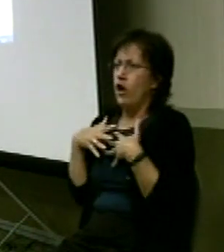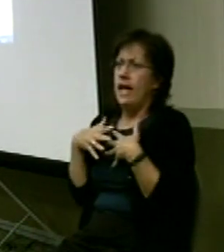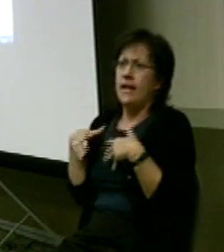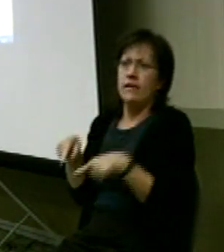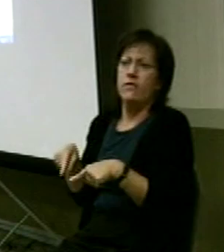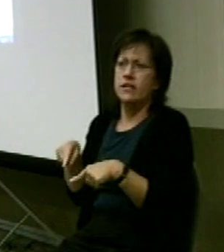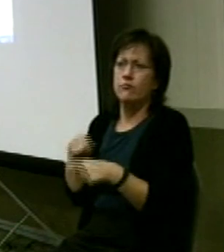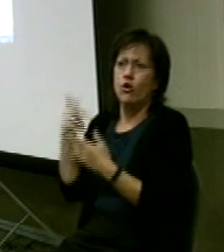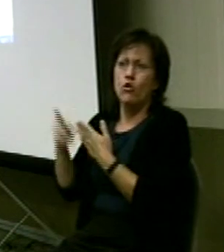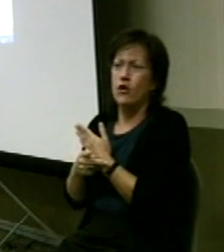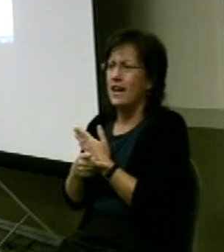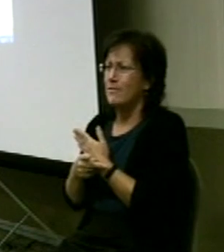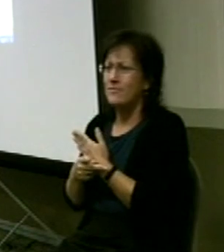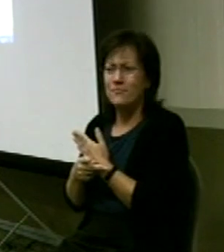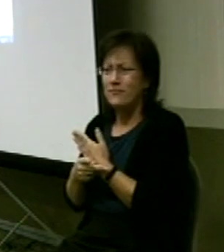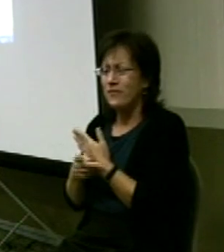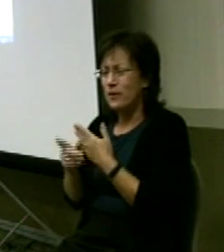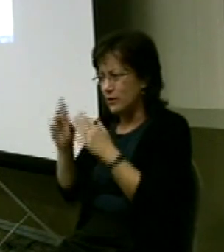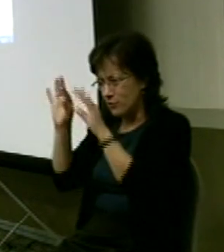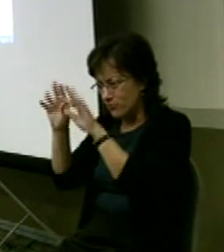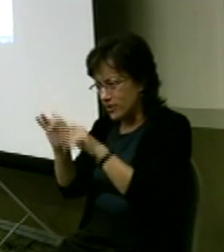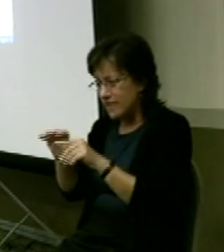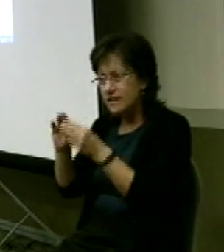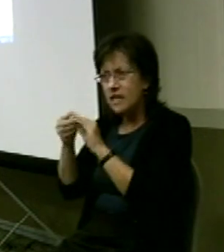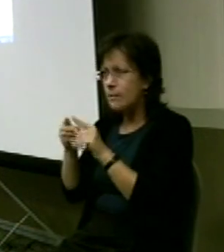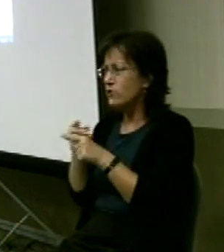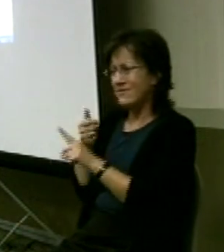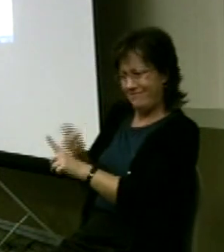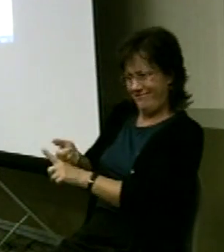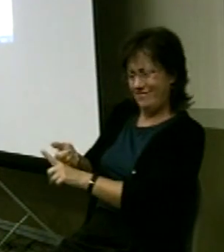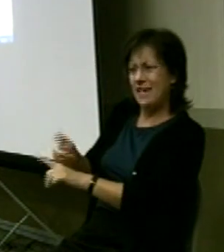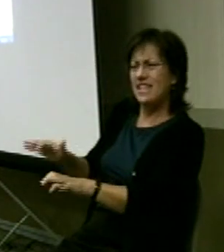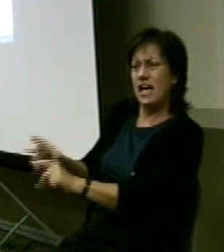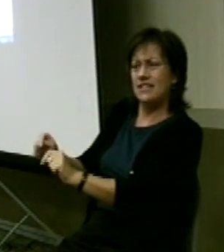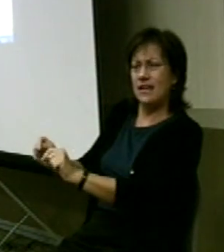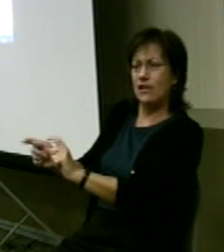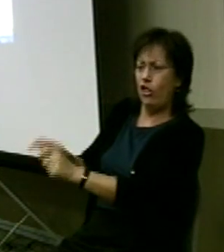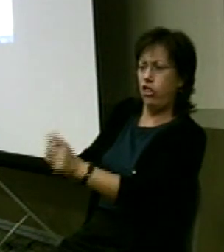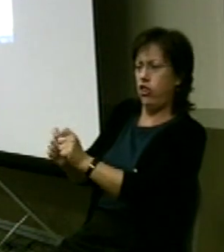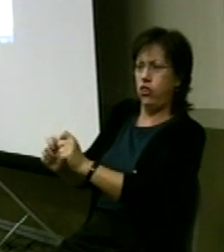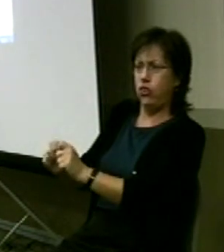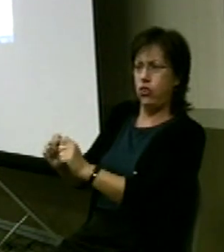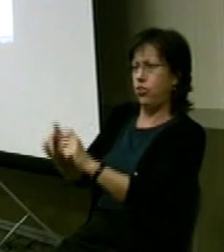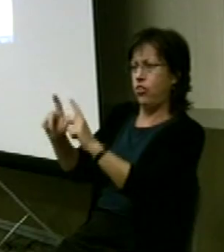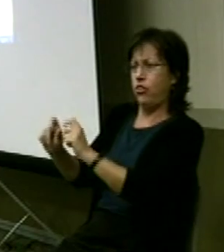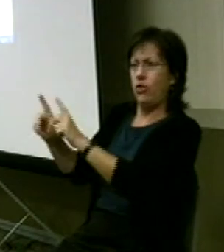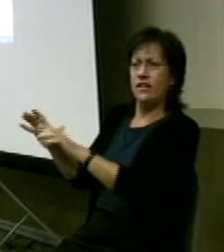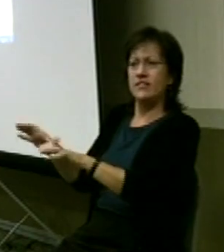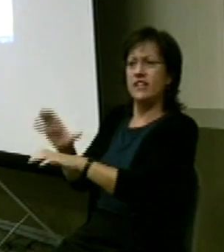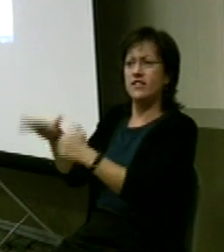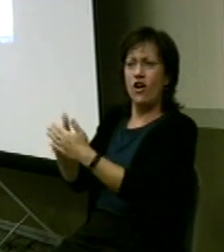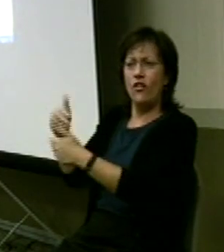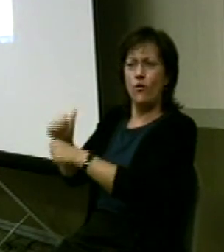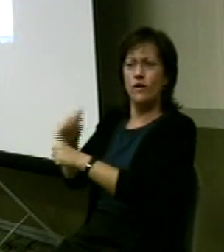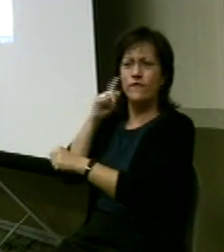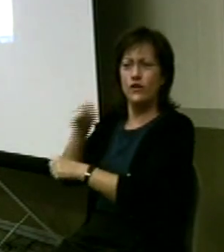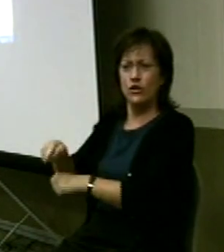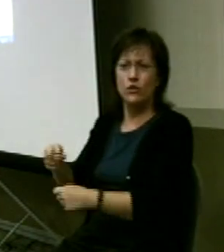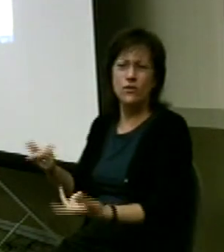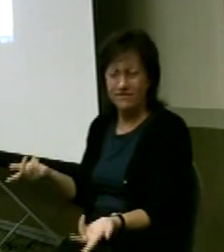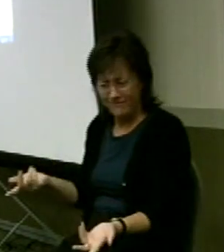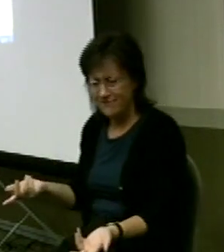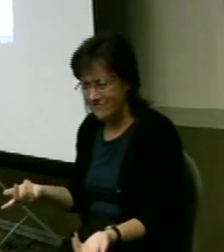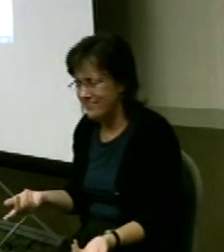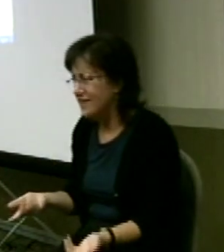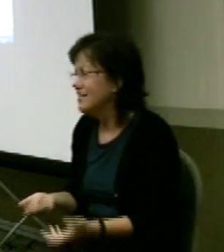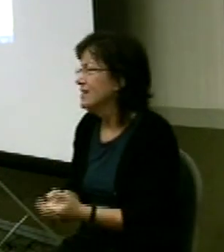of this Excel program, but you see when you put the numbers in, it changes itself and does all the work for you if somebody